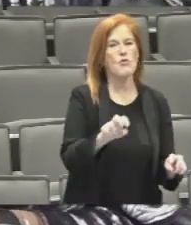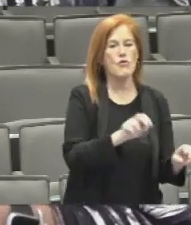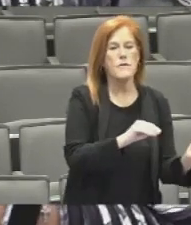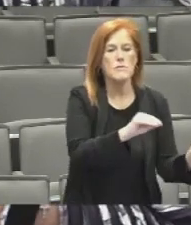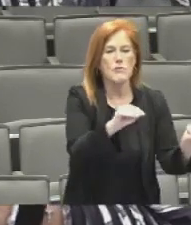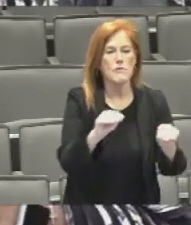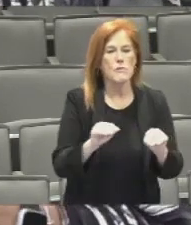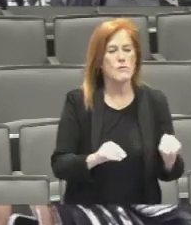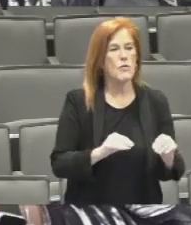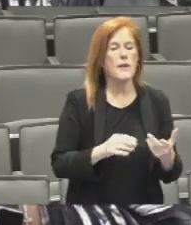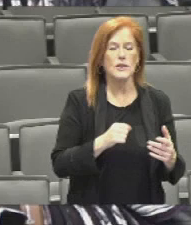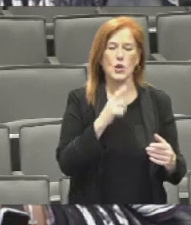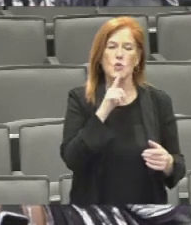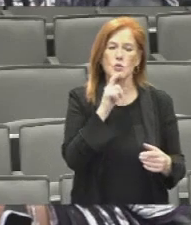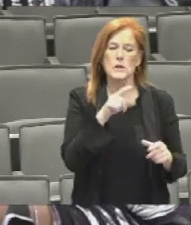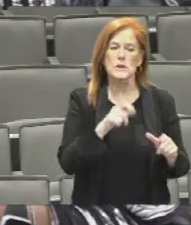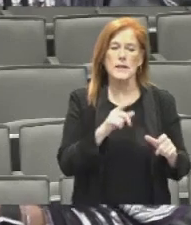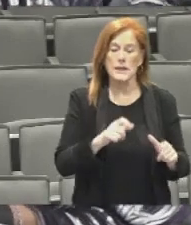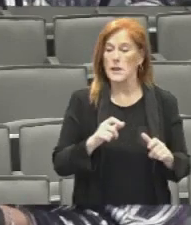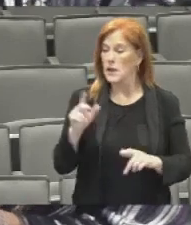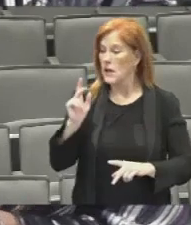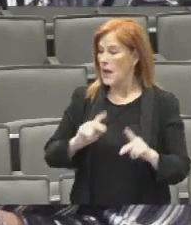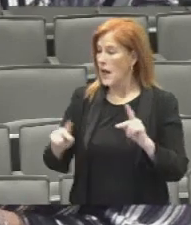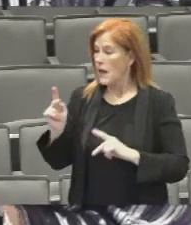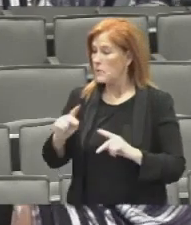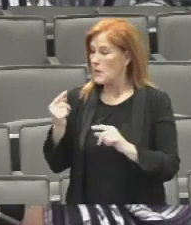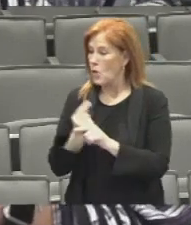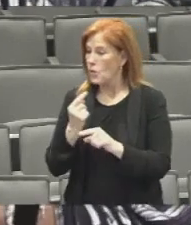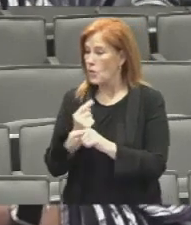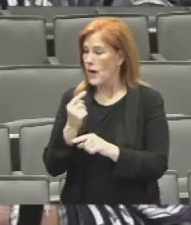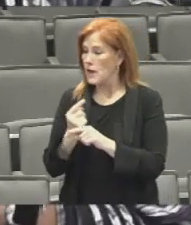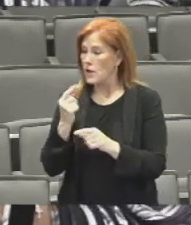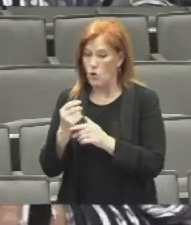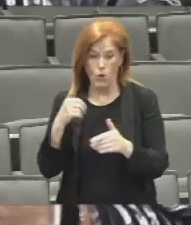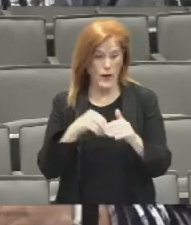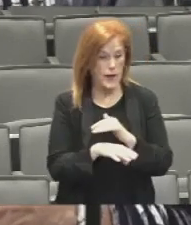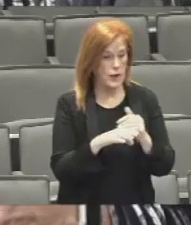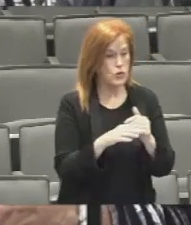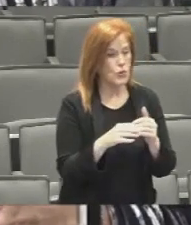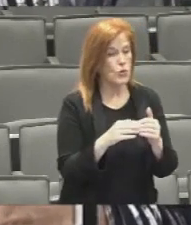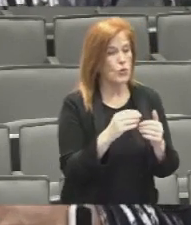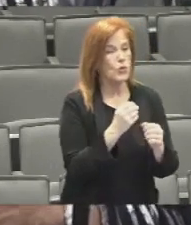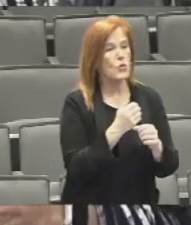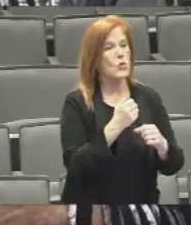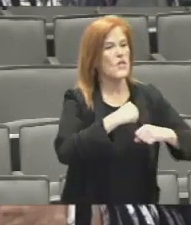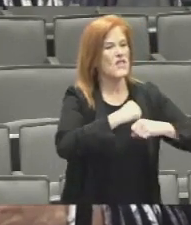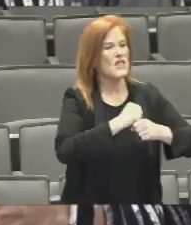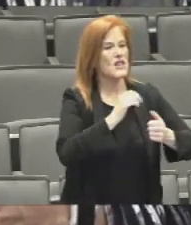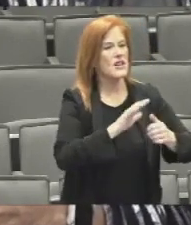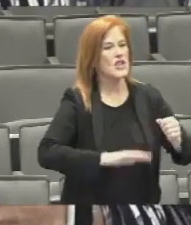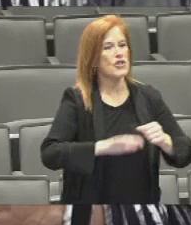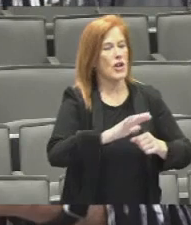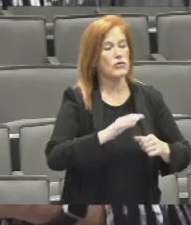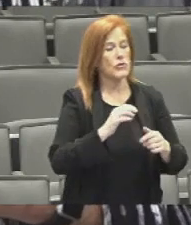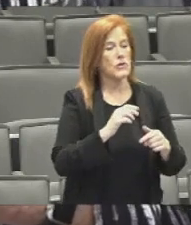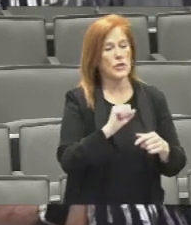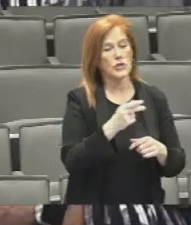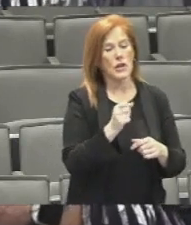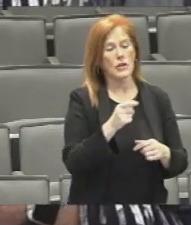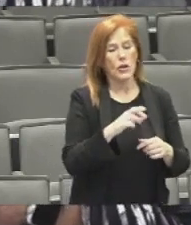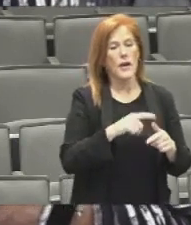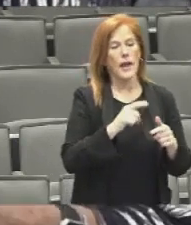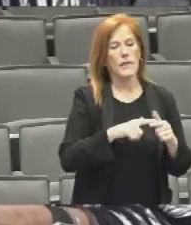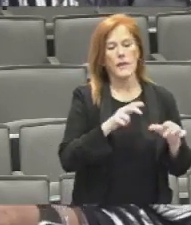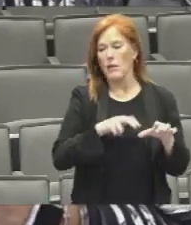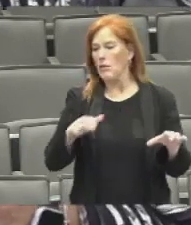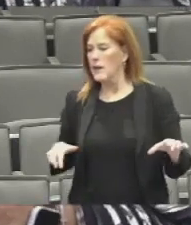individuals because they have people come into those shelters on a regular basis, which is quite different in long-term care. I just want to point that out because somebody